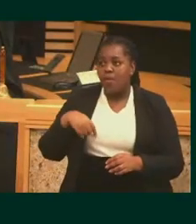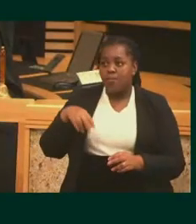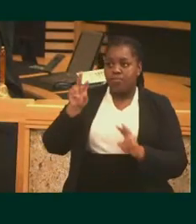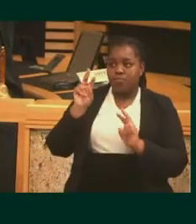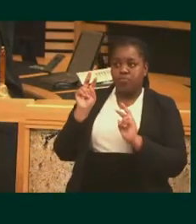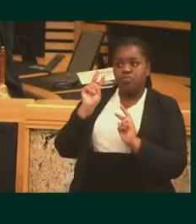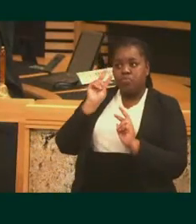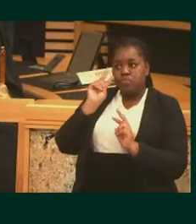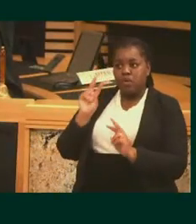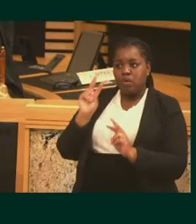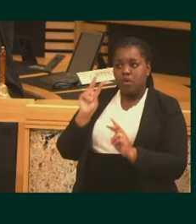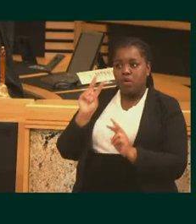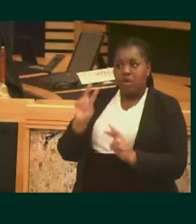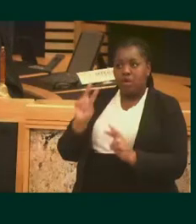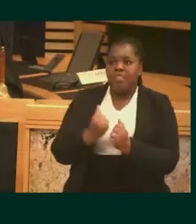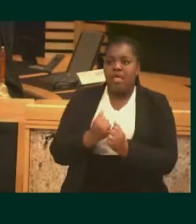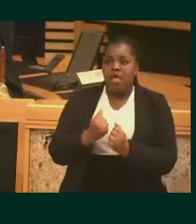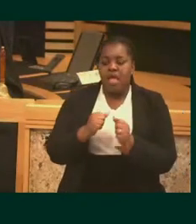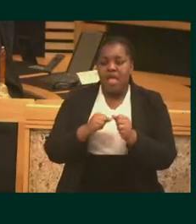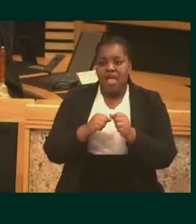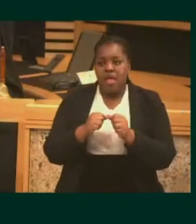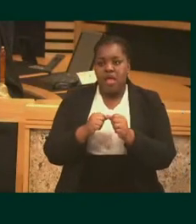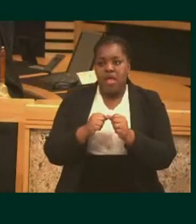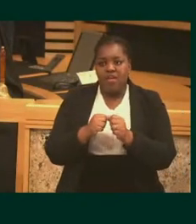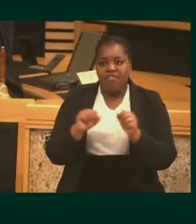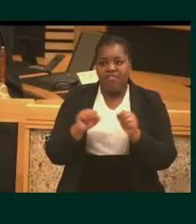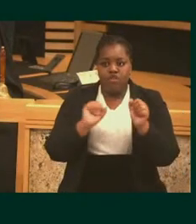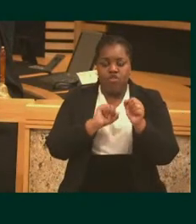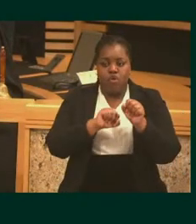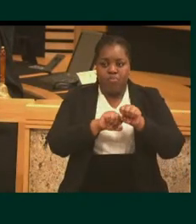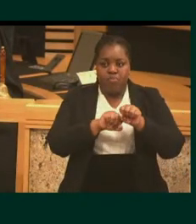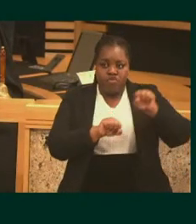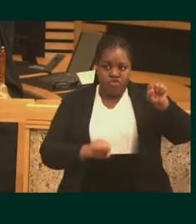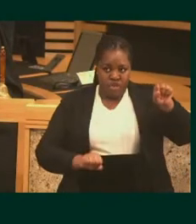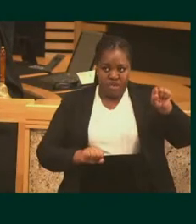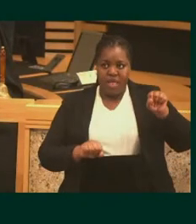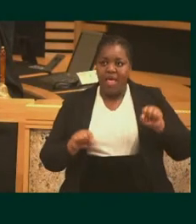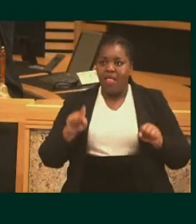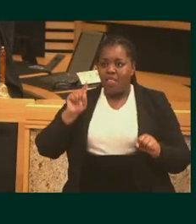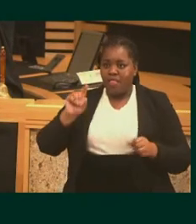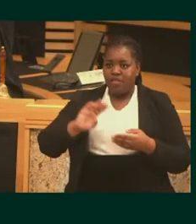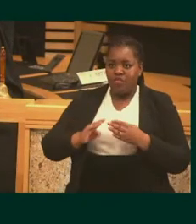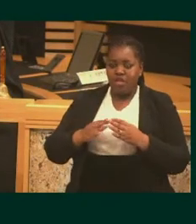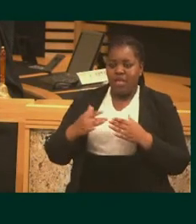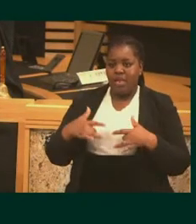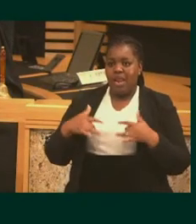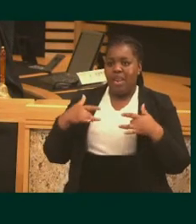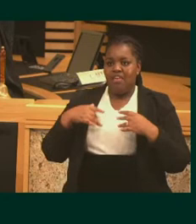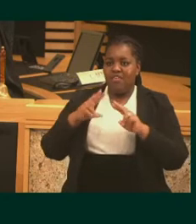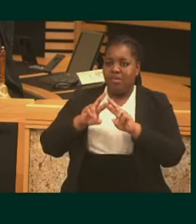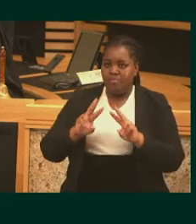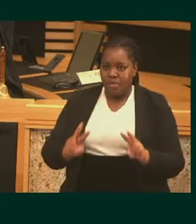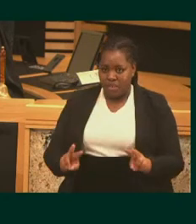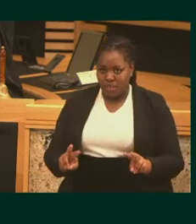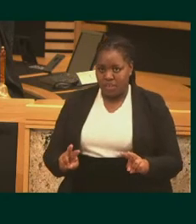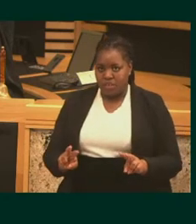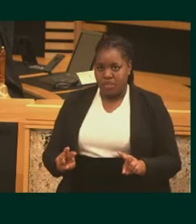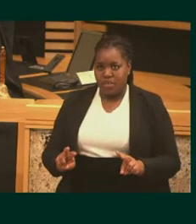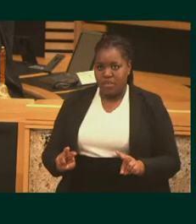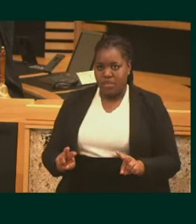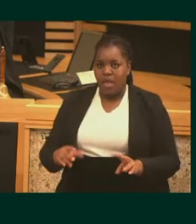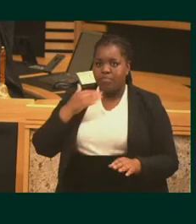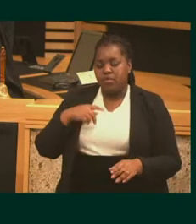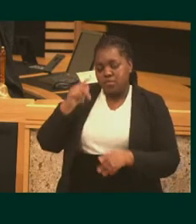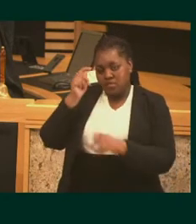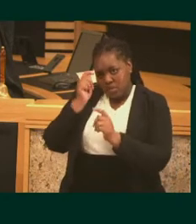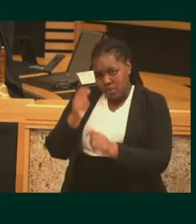that the freedom Charter envisions a society that lives in peace security and comfort acknowledges